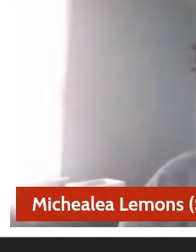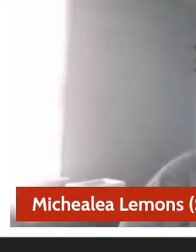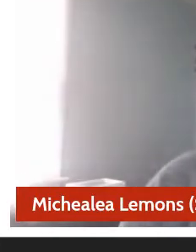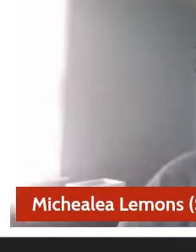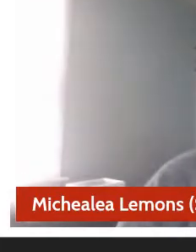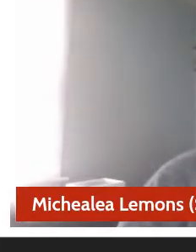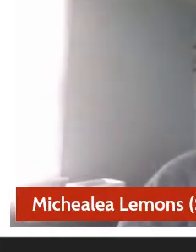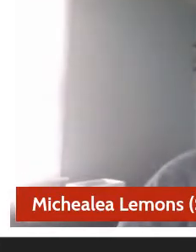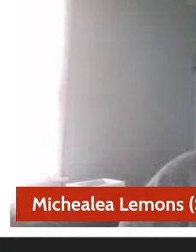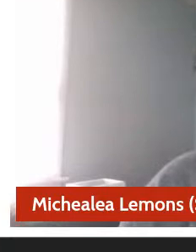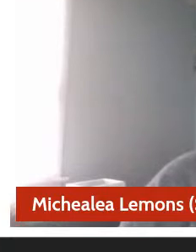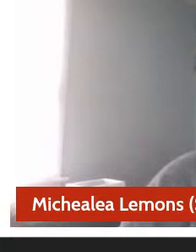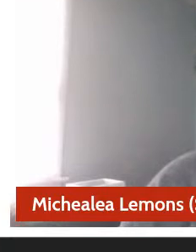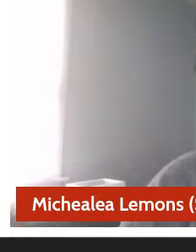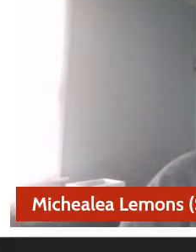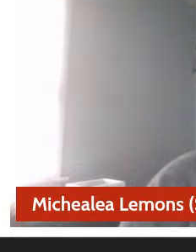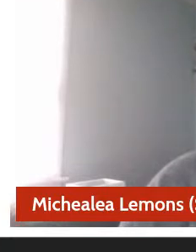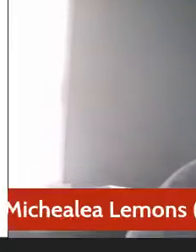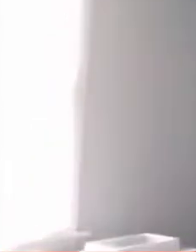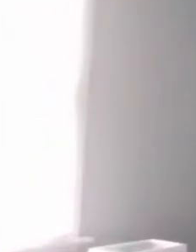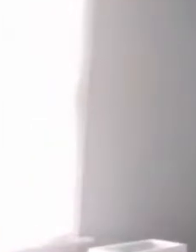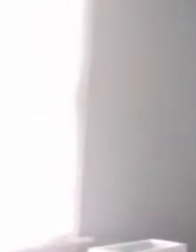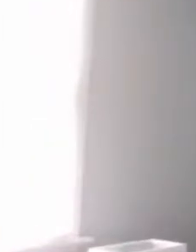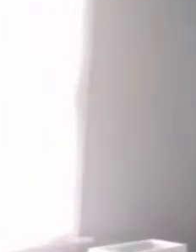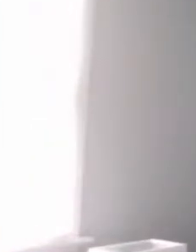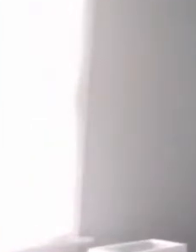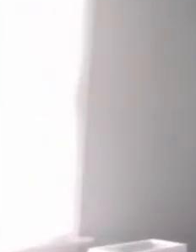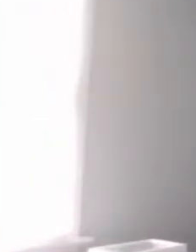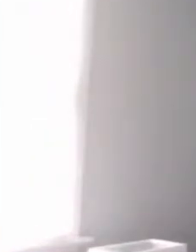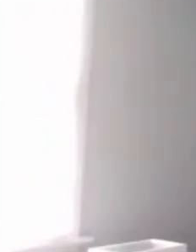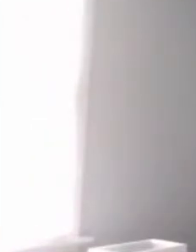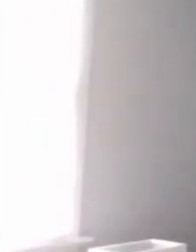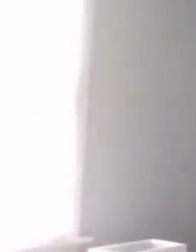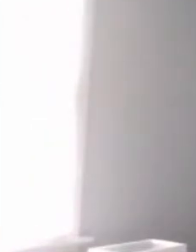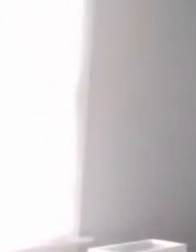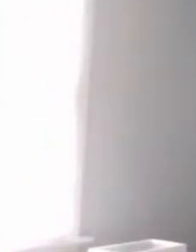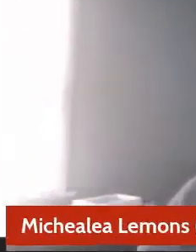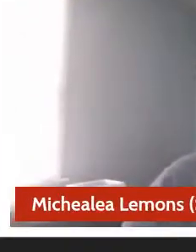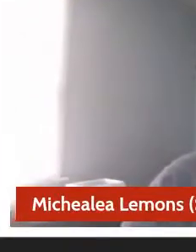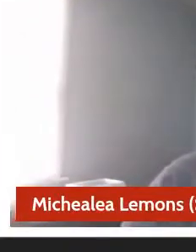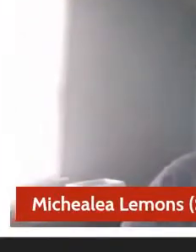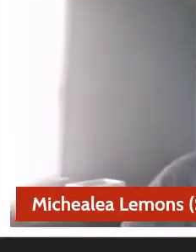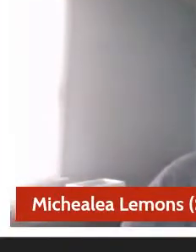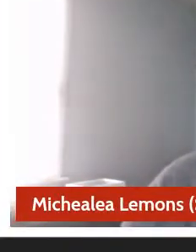And let me just get this going for you all.